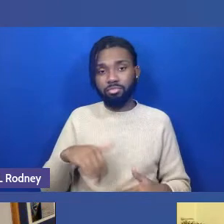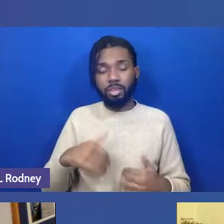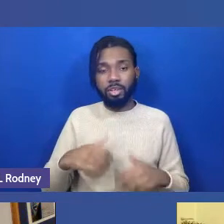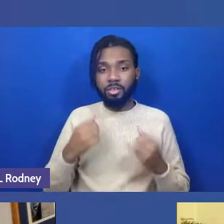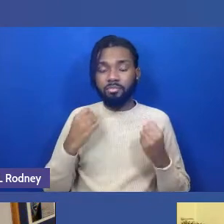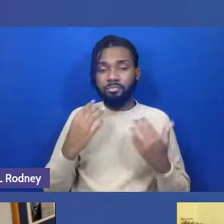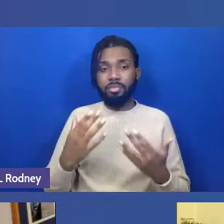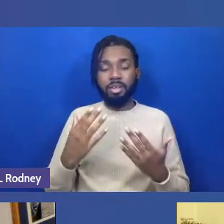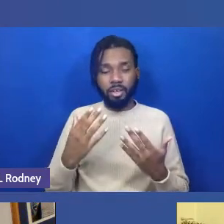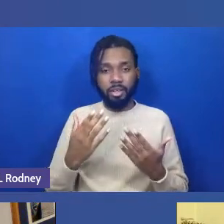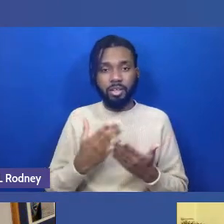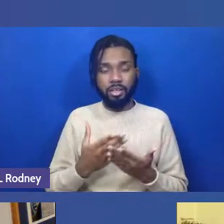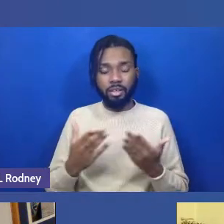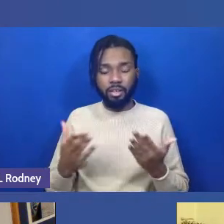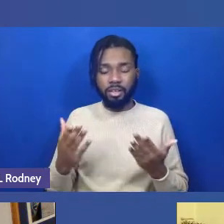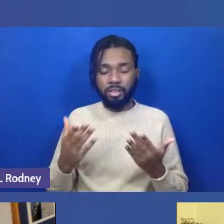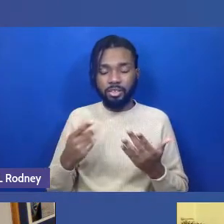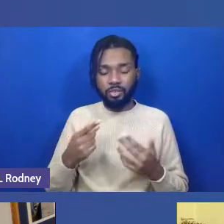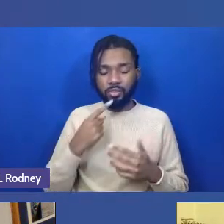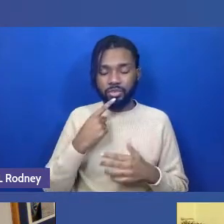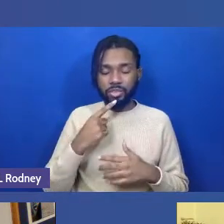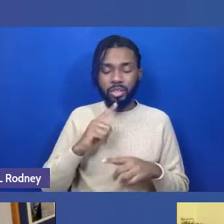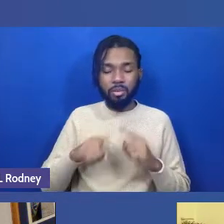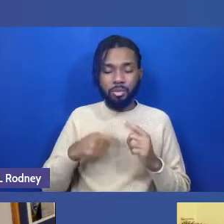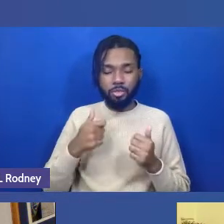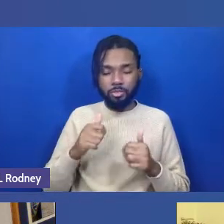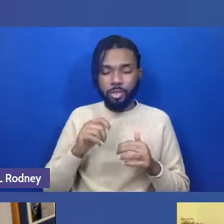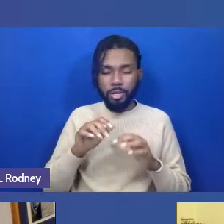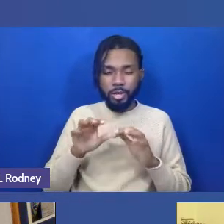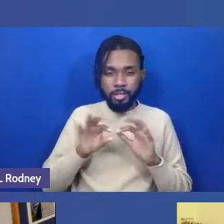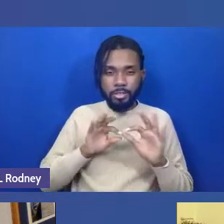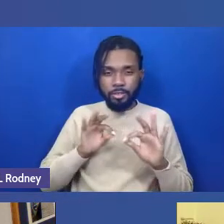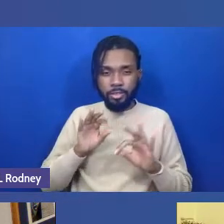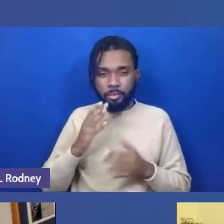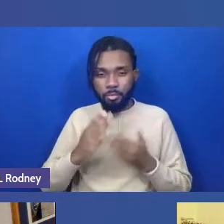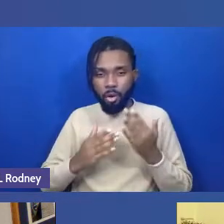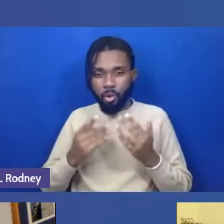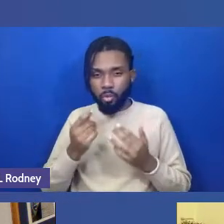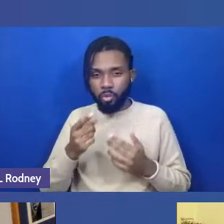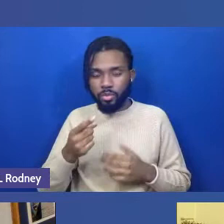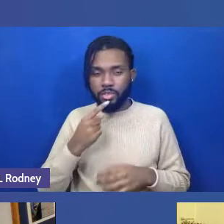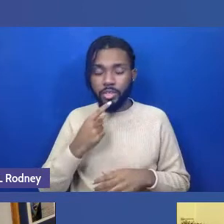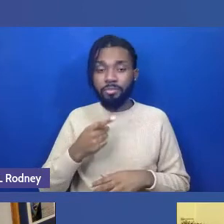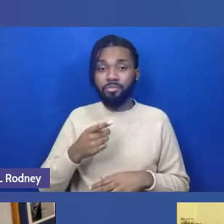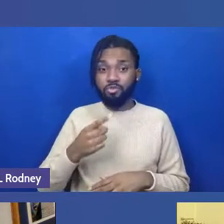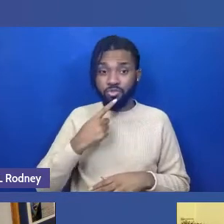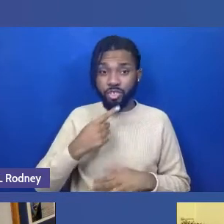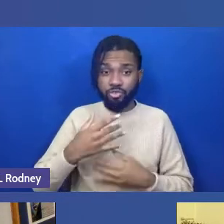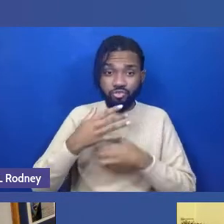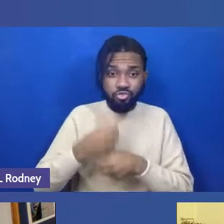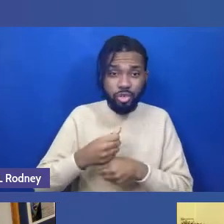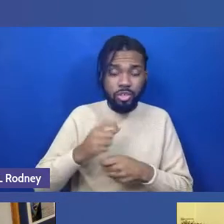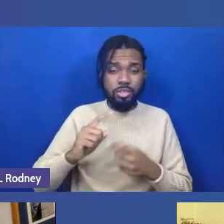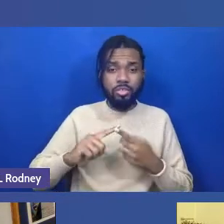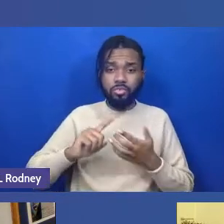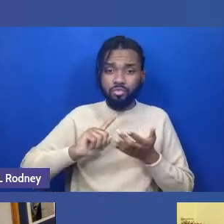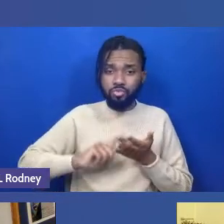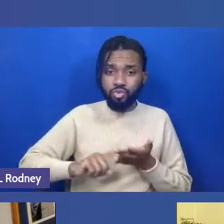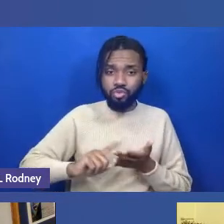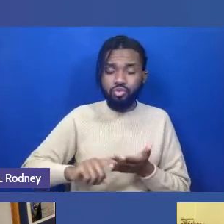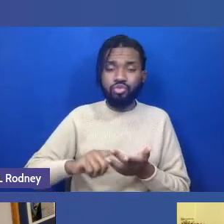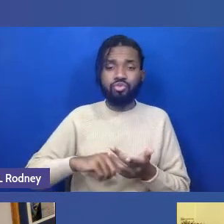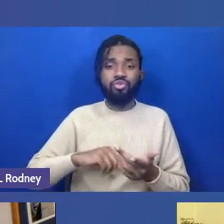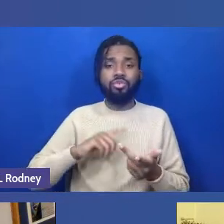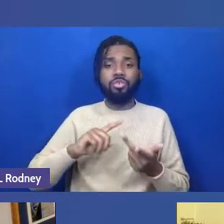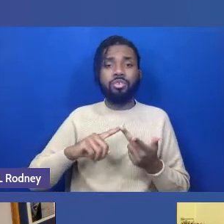out from a lot of what you're saying is trust and, you know, doing your research and understanding